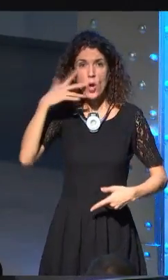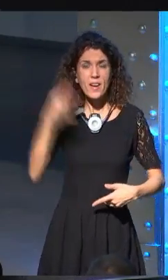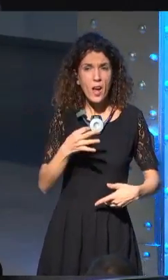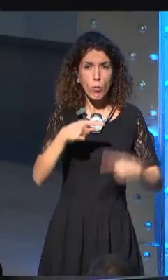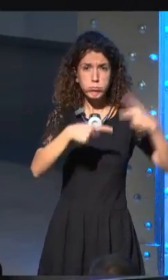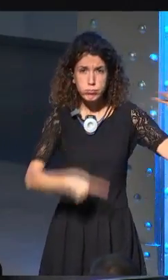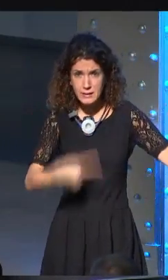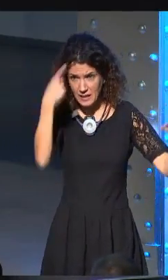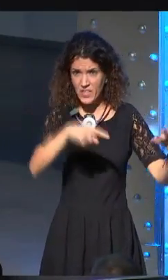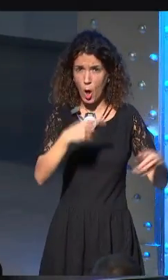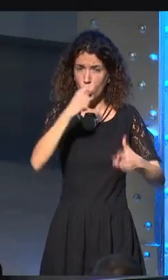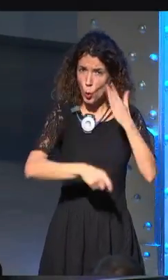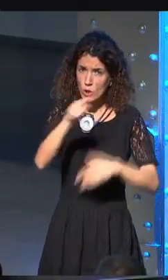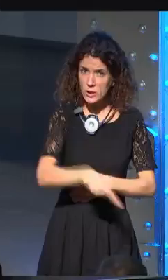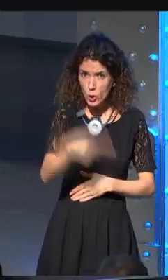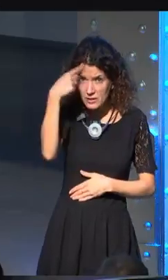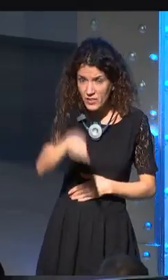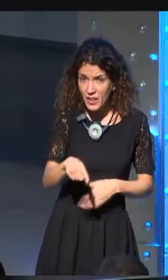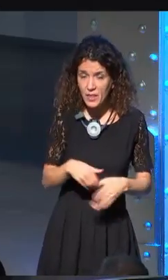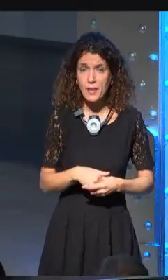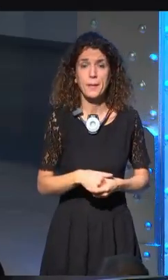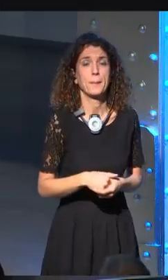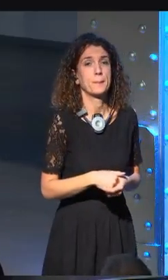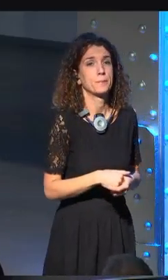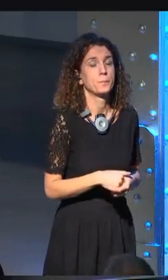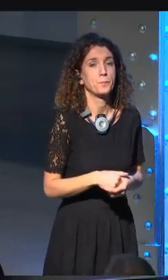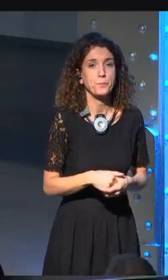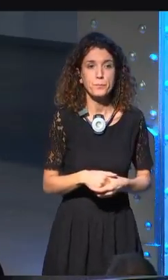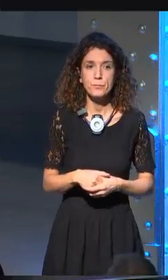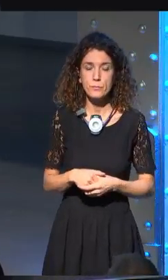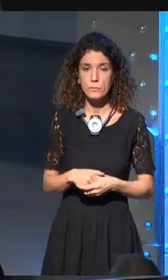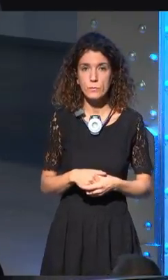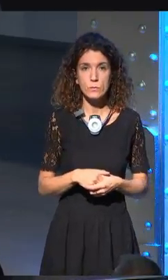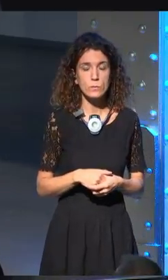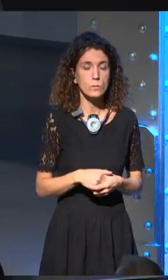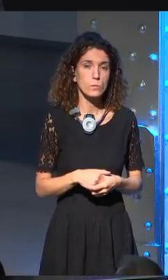Soyuz to go outer space, did you know about the risks and about the experience?